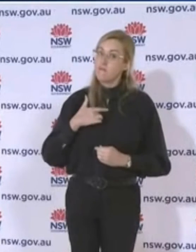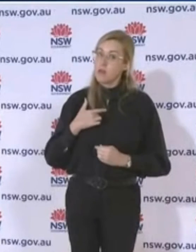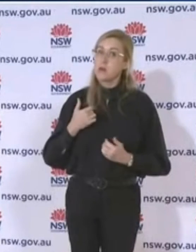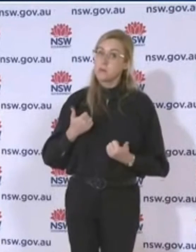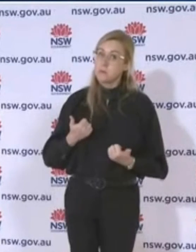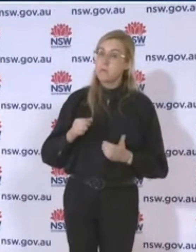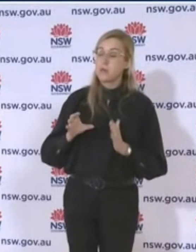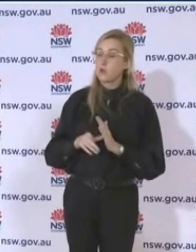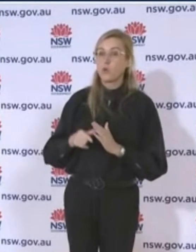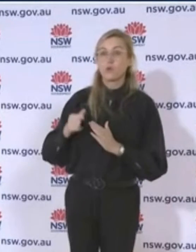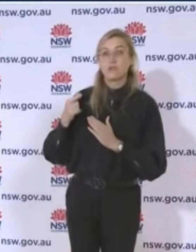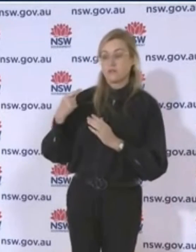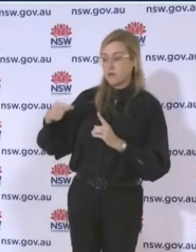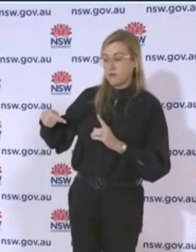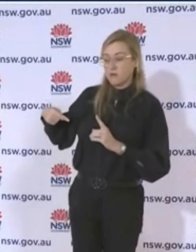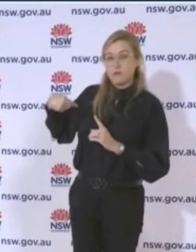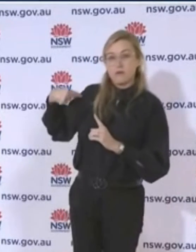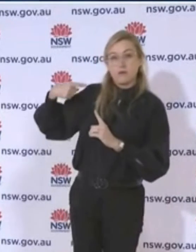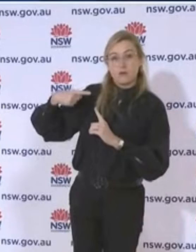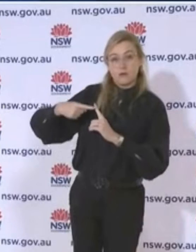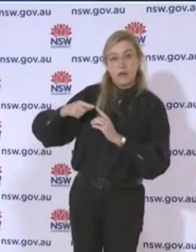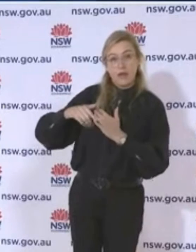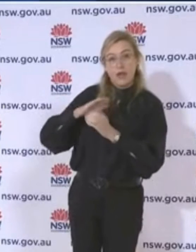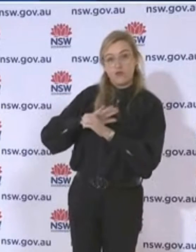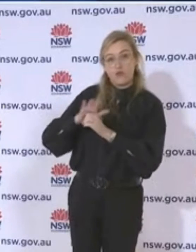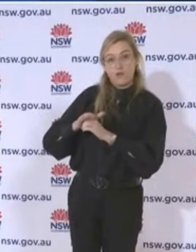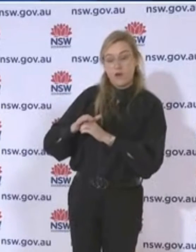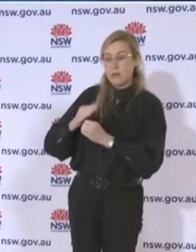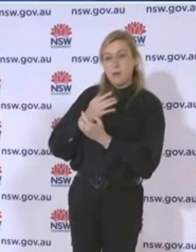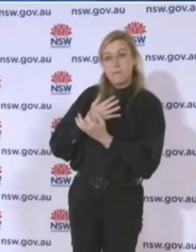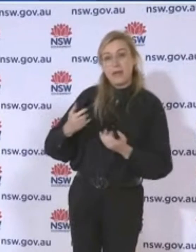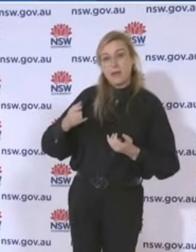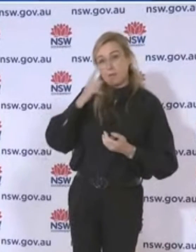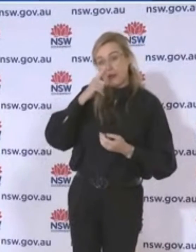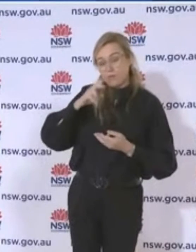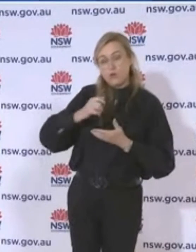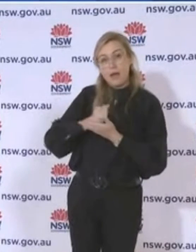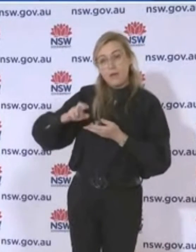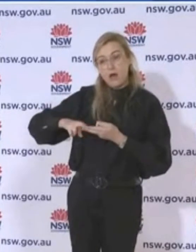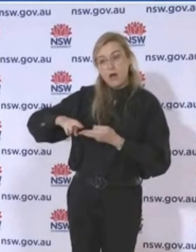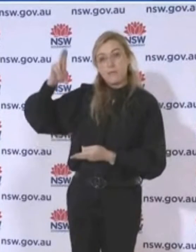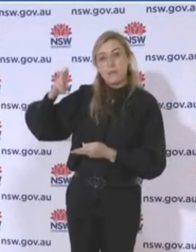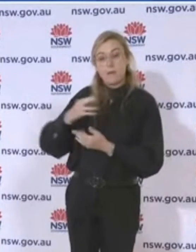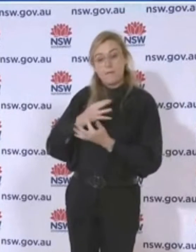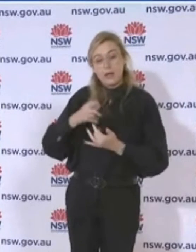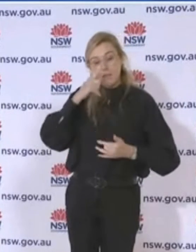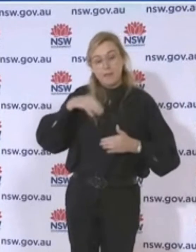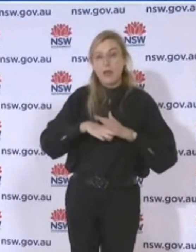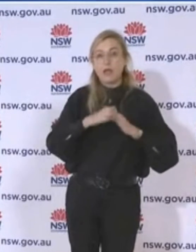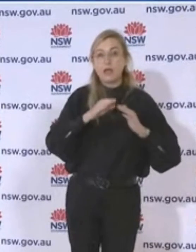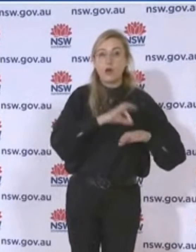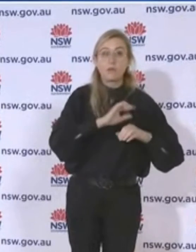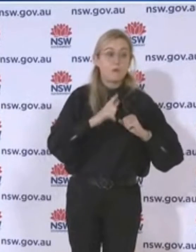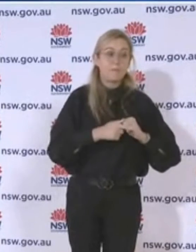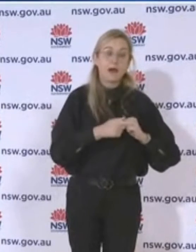this pandemic has run for, compared to the rest of the world in populations similar to New South Wales, we are doing incredibly well. Now, if